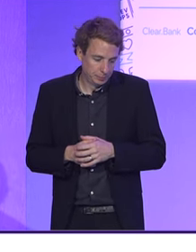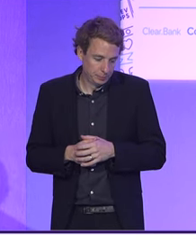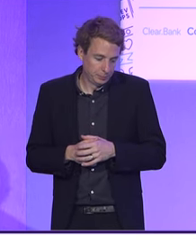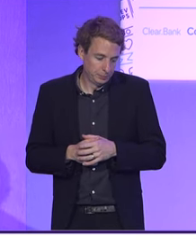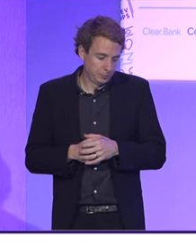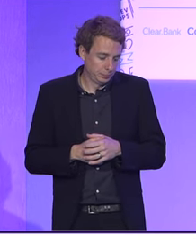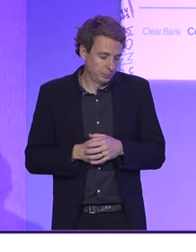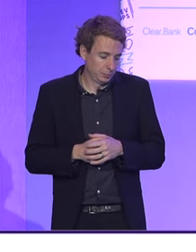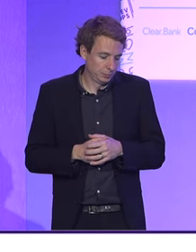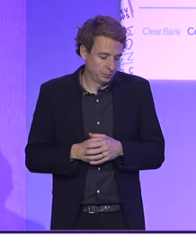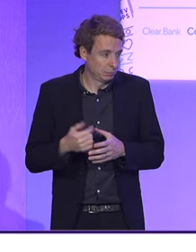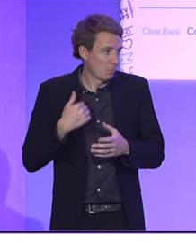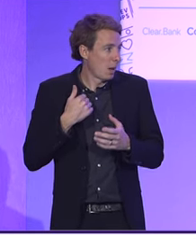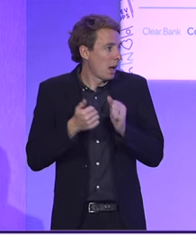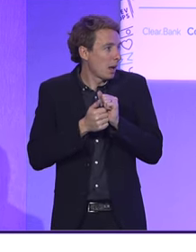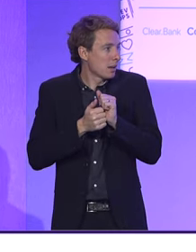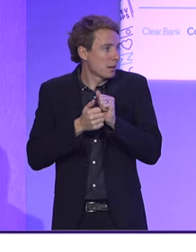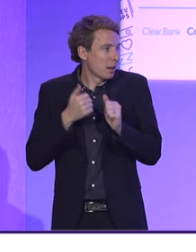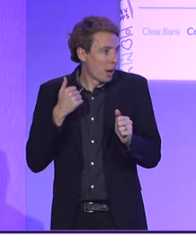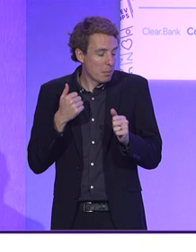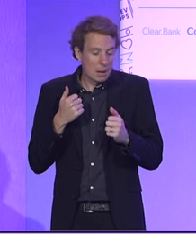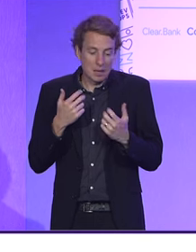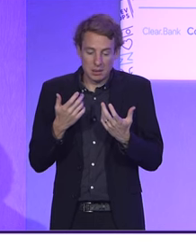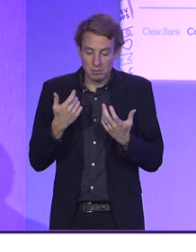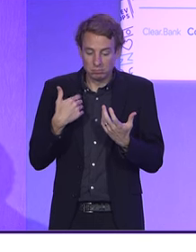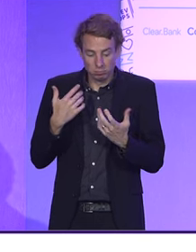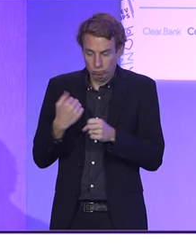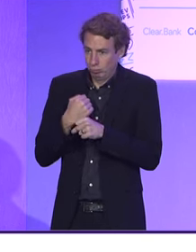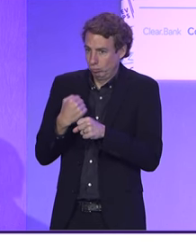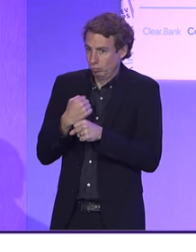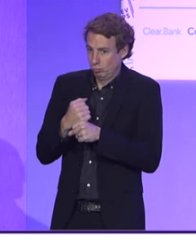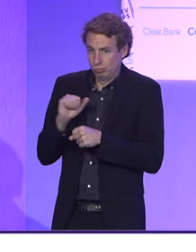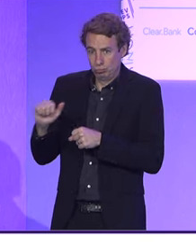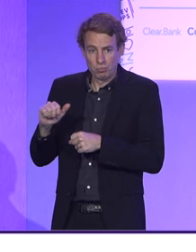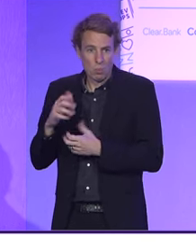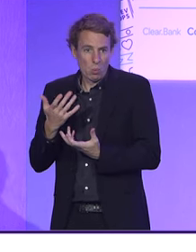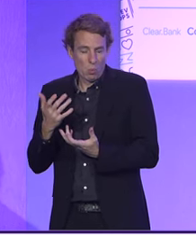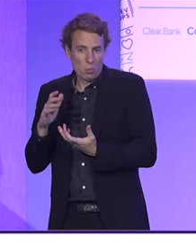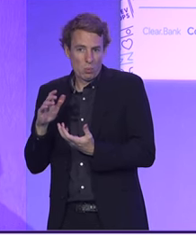out, okay, my company gives great produce for the farmers, but